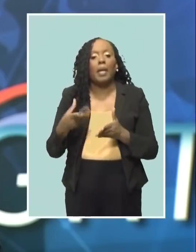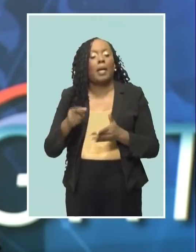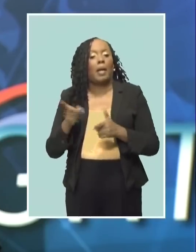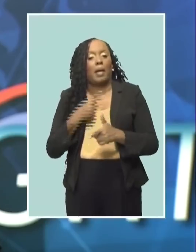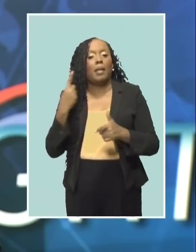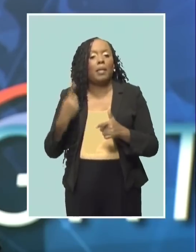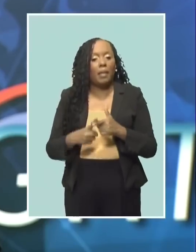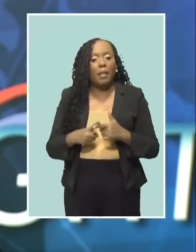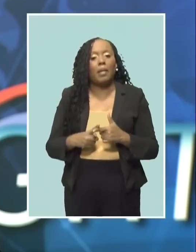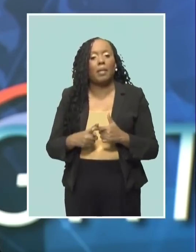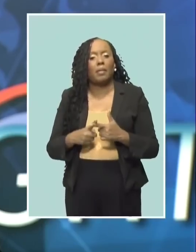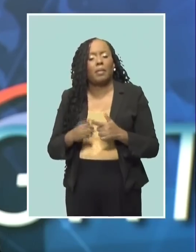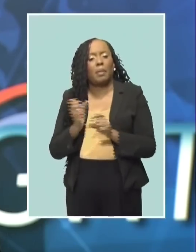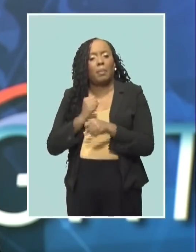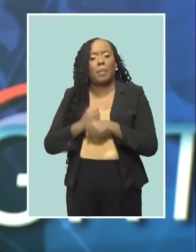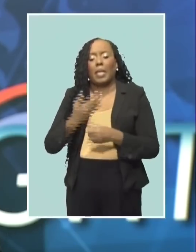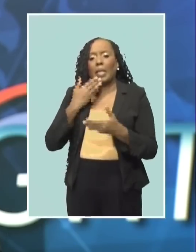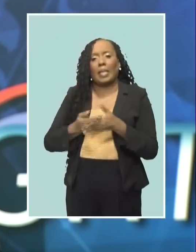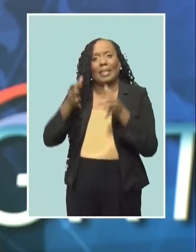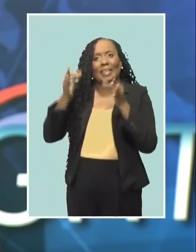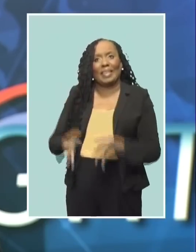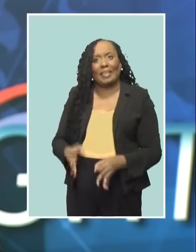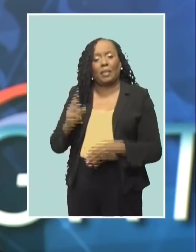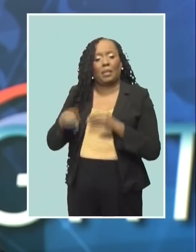in response to AMR.